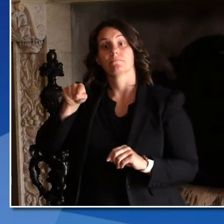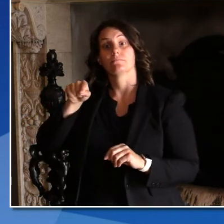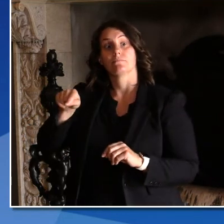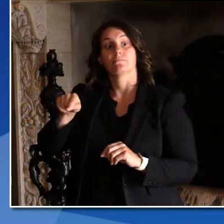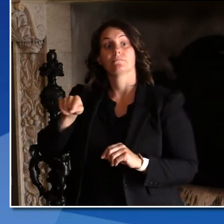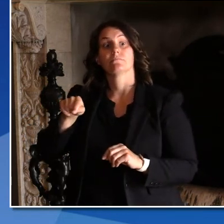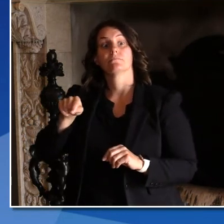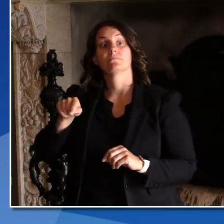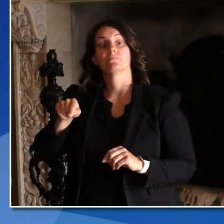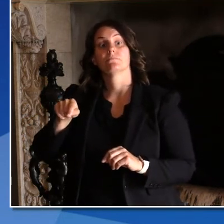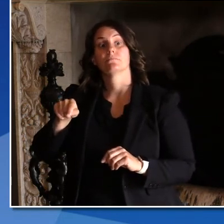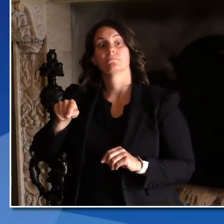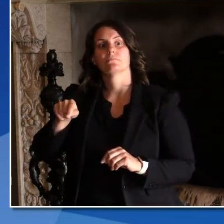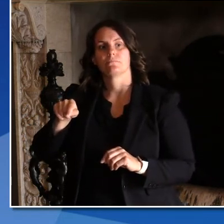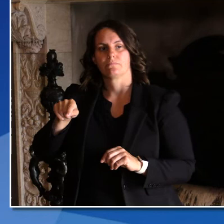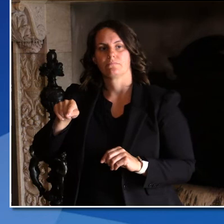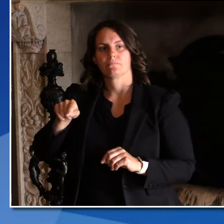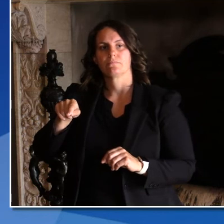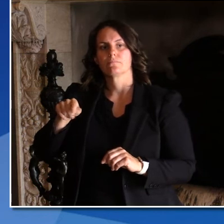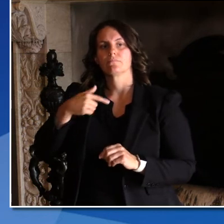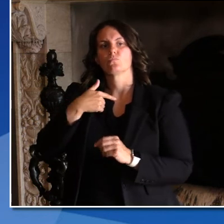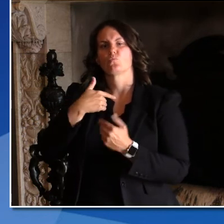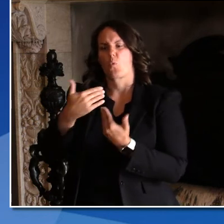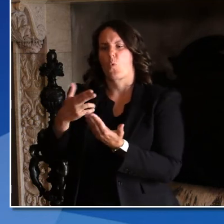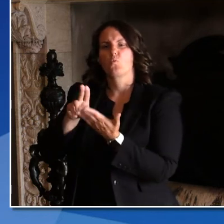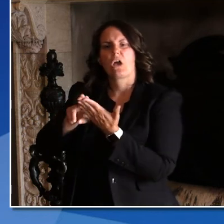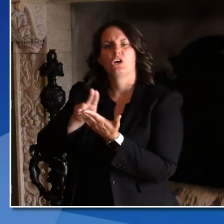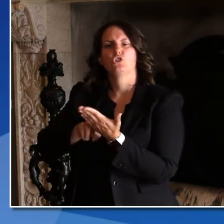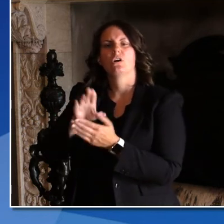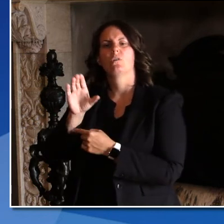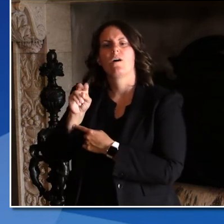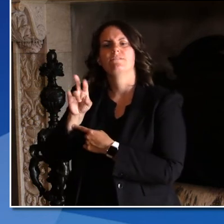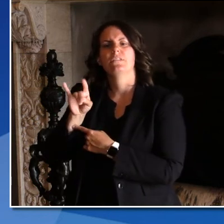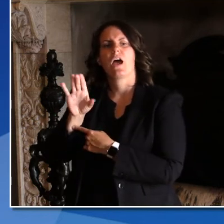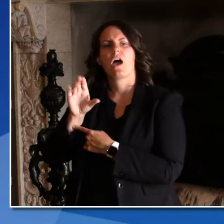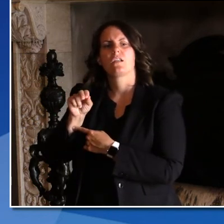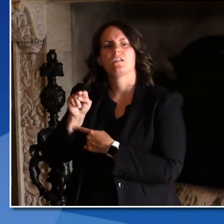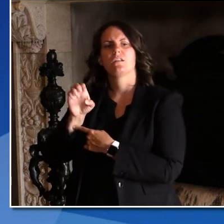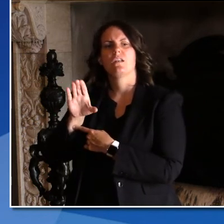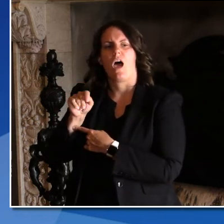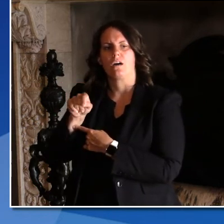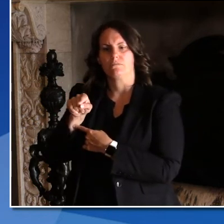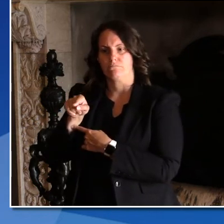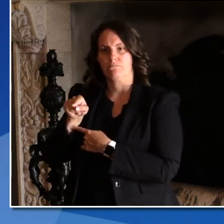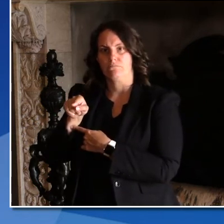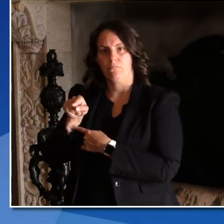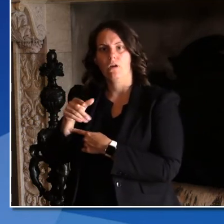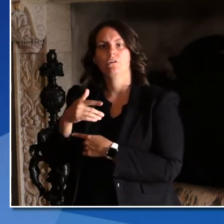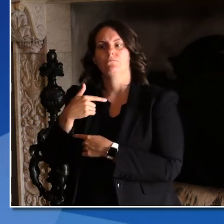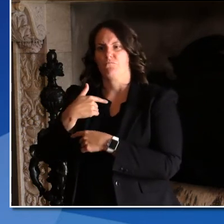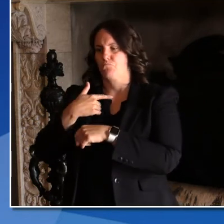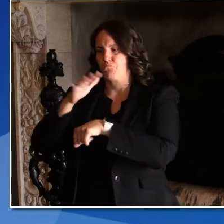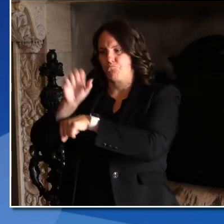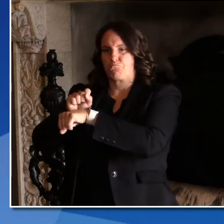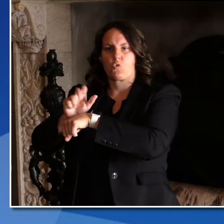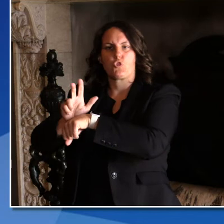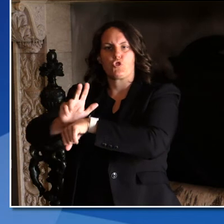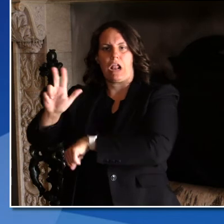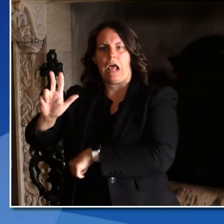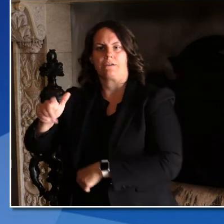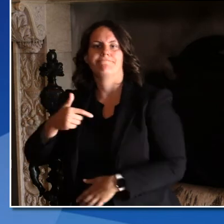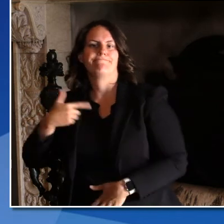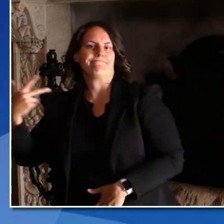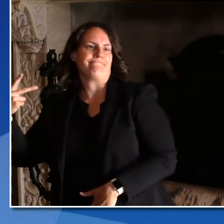I find cars in front of me who just and as sort of walk up, so to